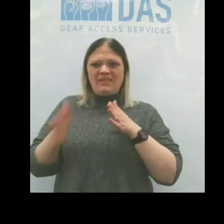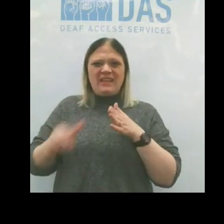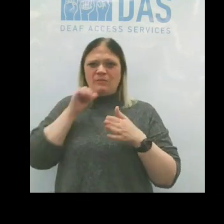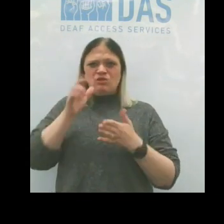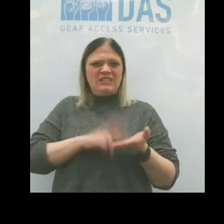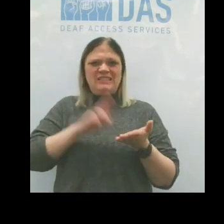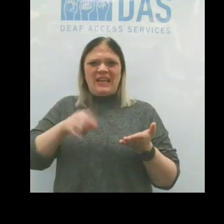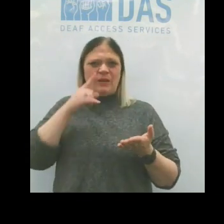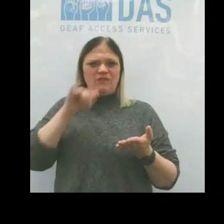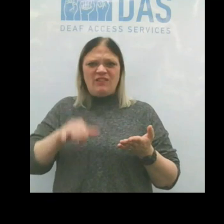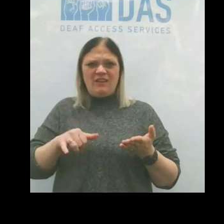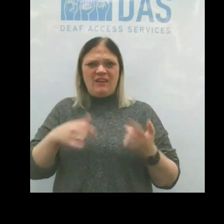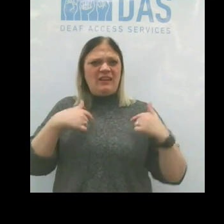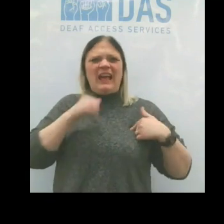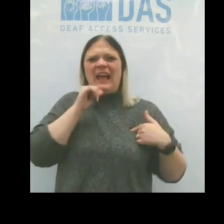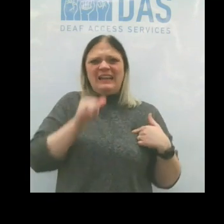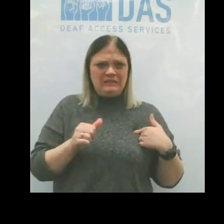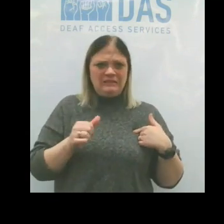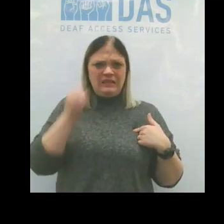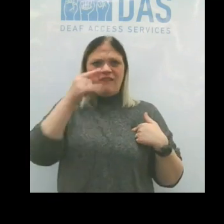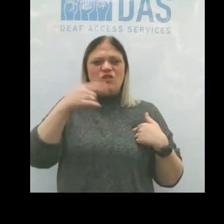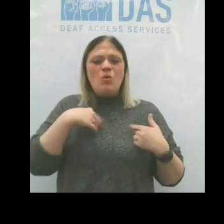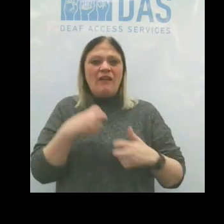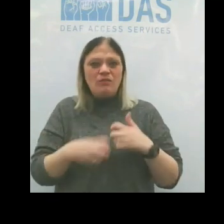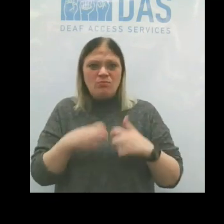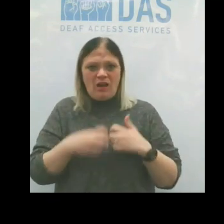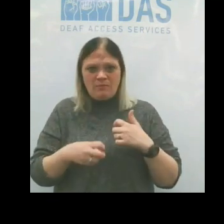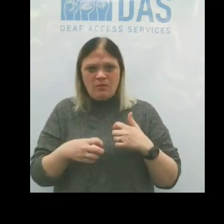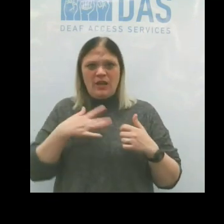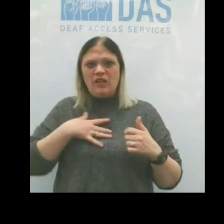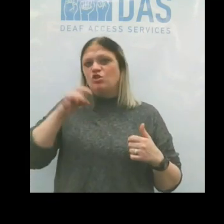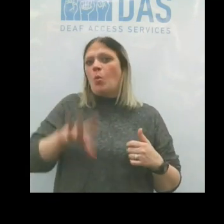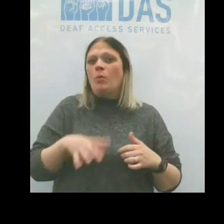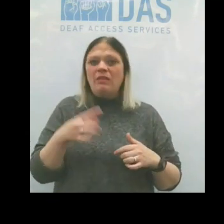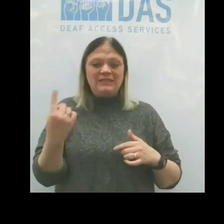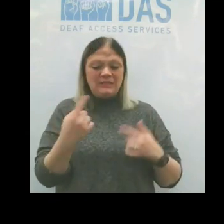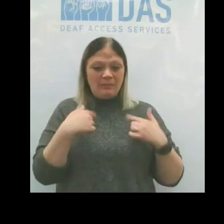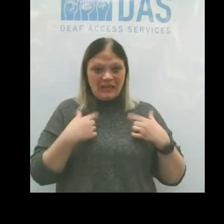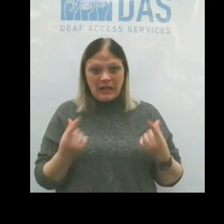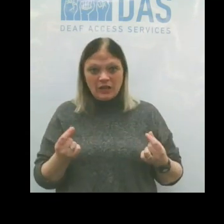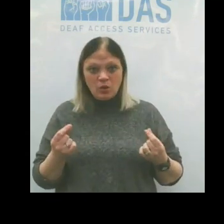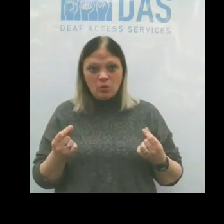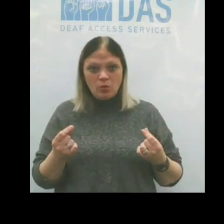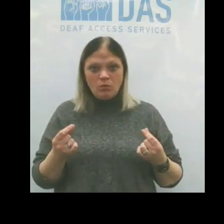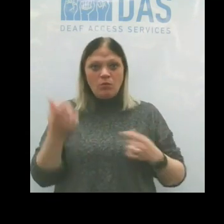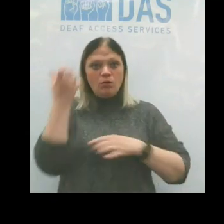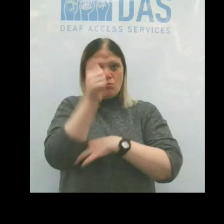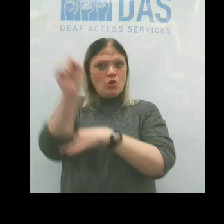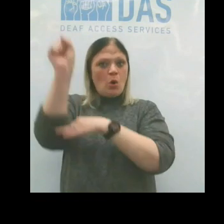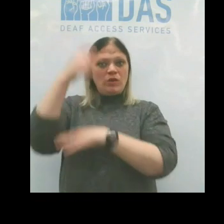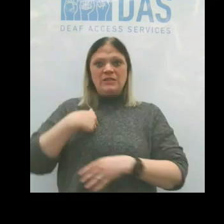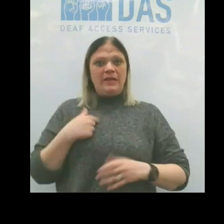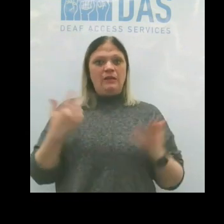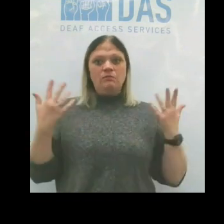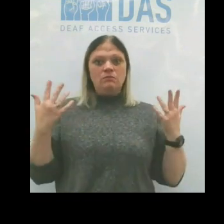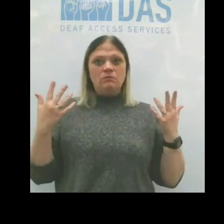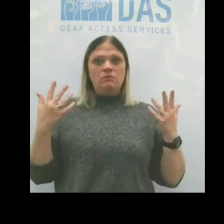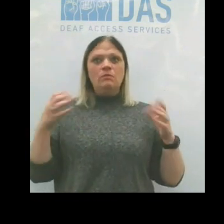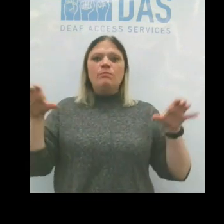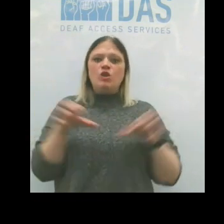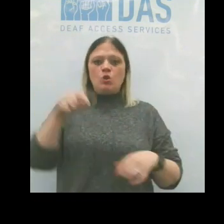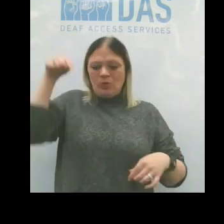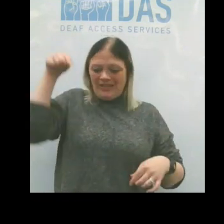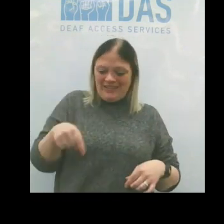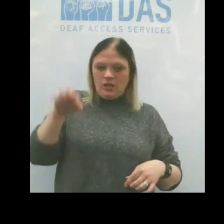this. I did. If you have a problem and you dislike something that I've done, you can protest me. Protest me here in the